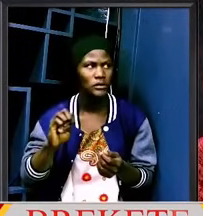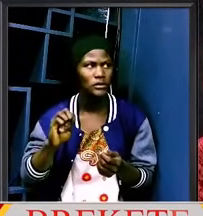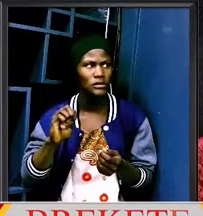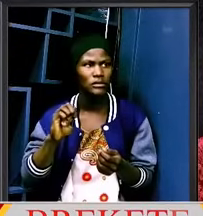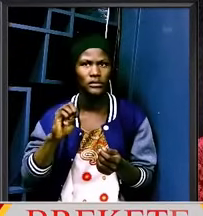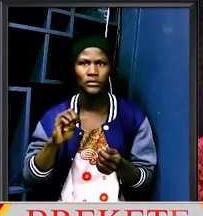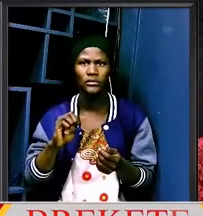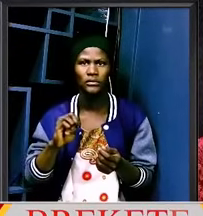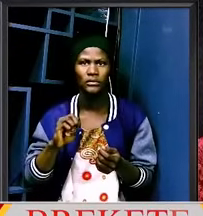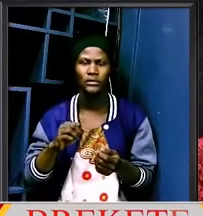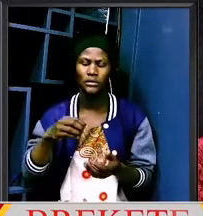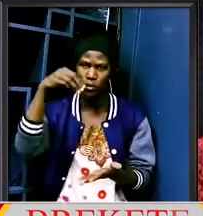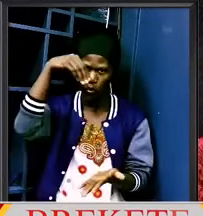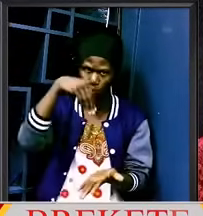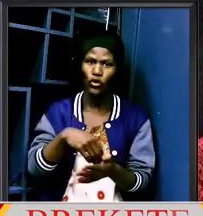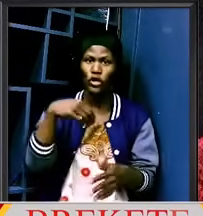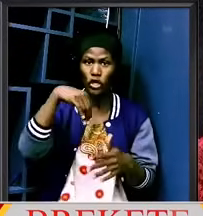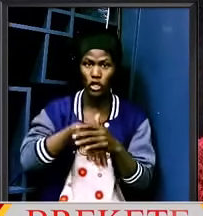Plus pia.